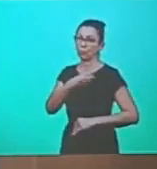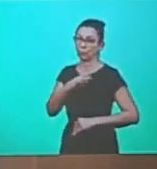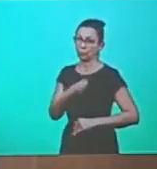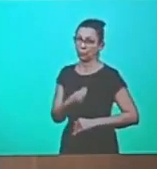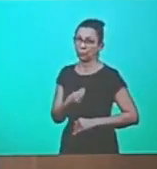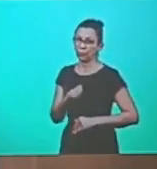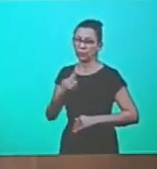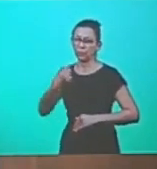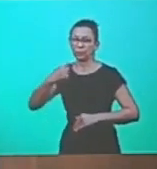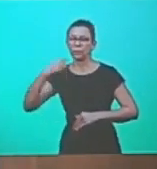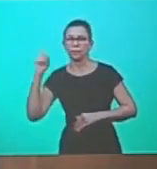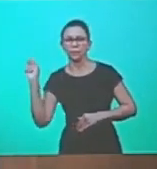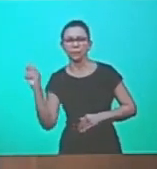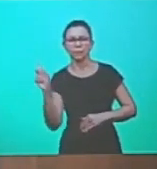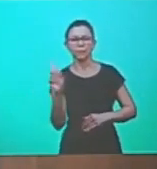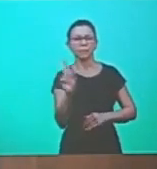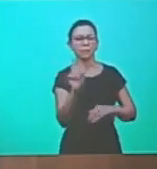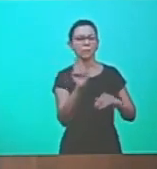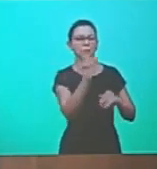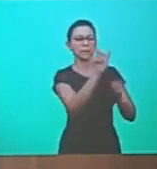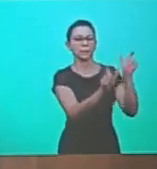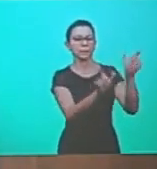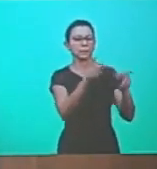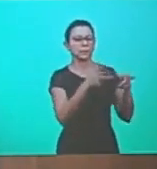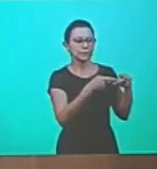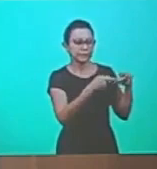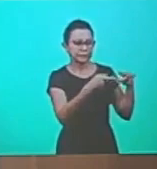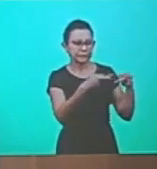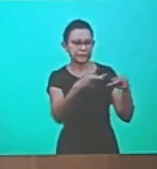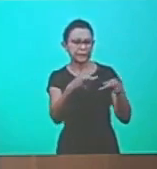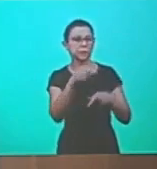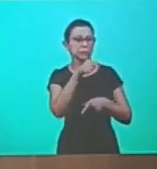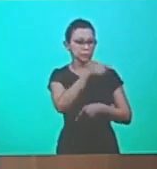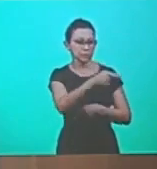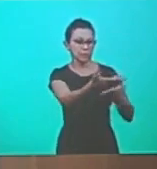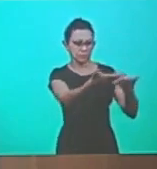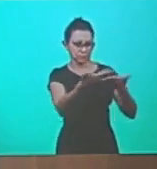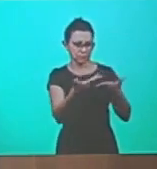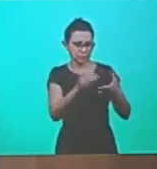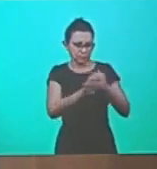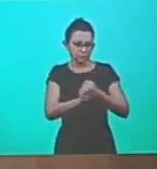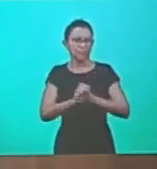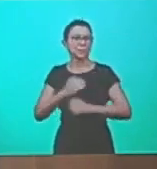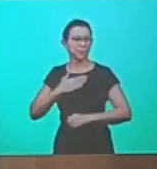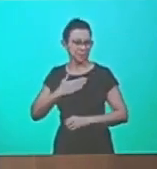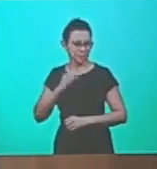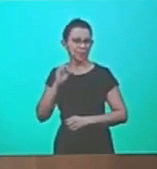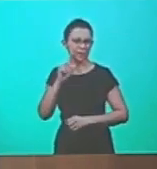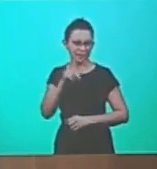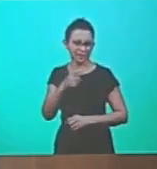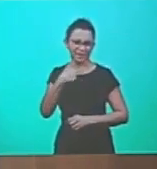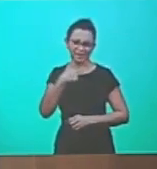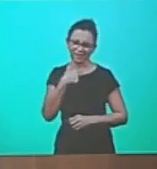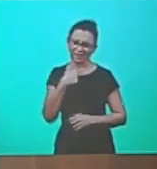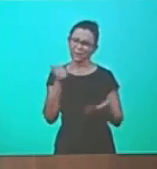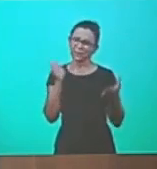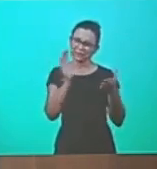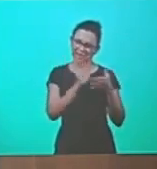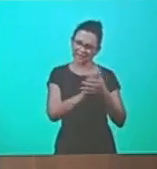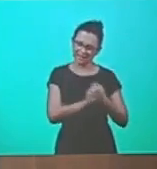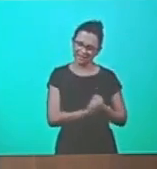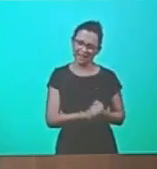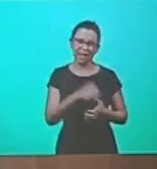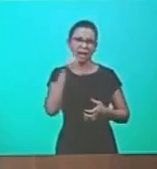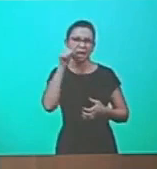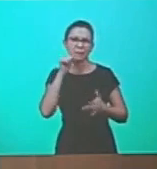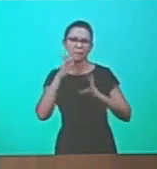everyone is written on the list, the Son, he goes and invites everyone. He goes and tells the people, look, you are